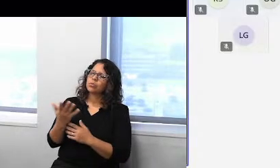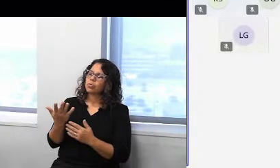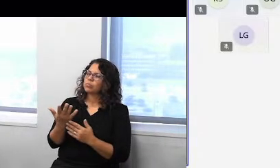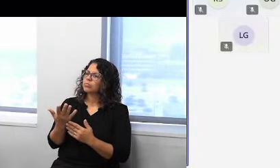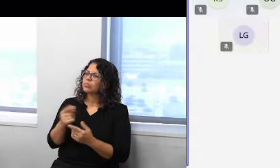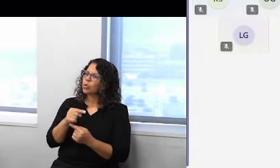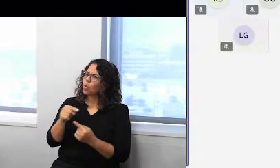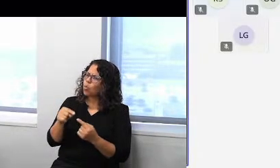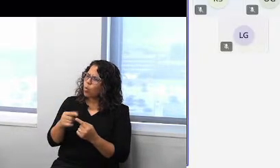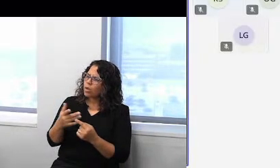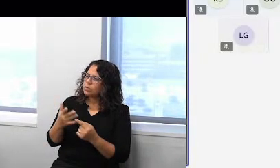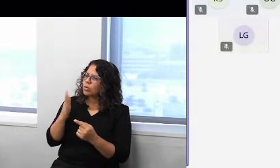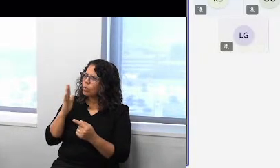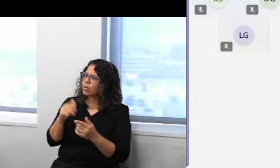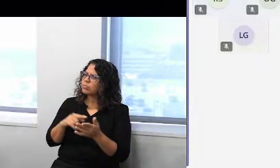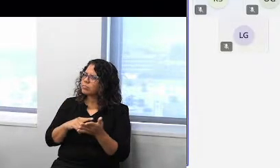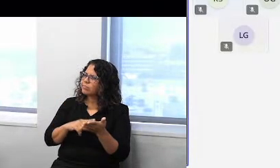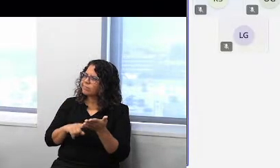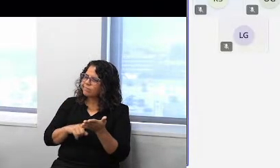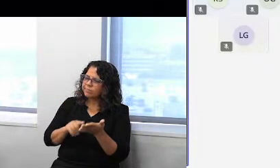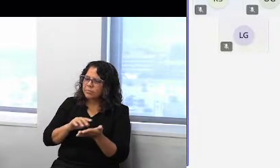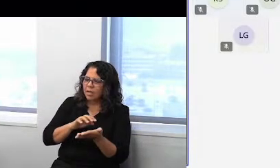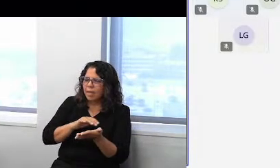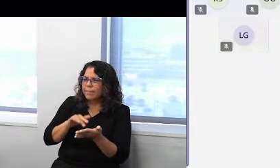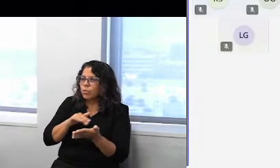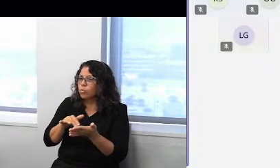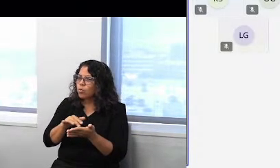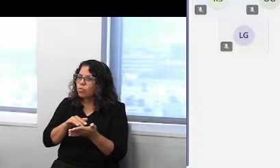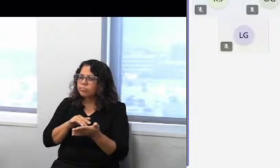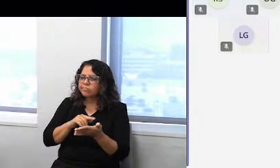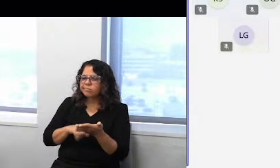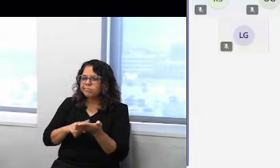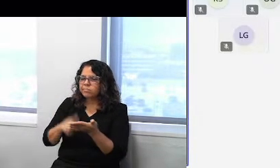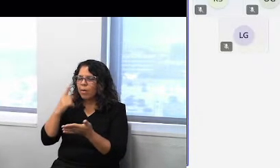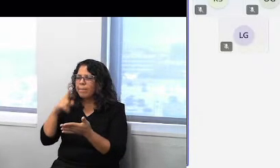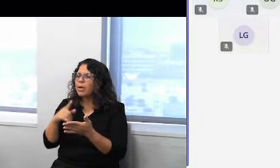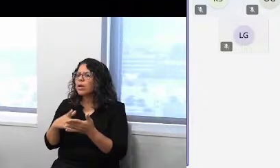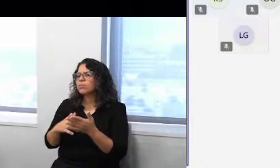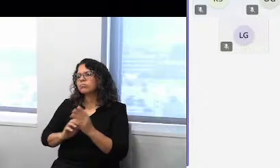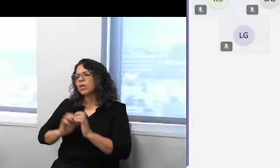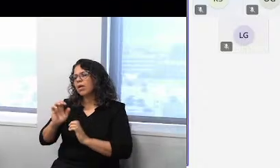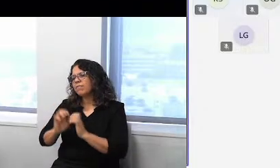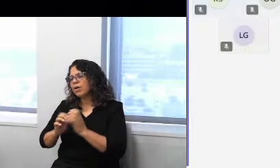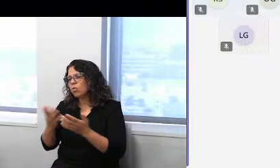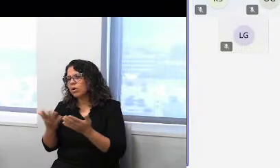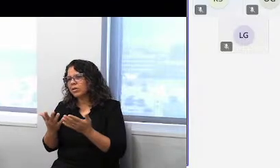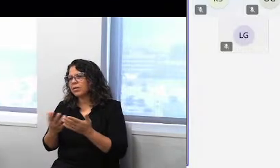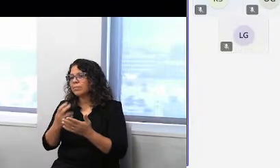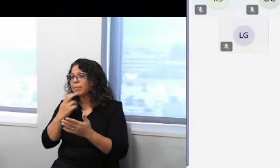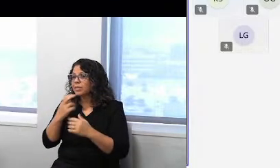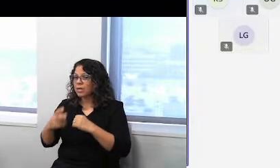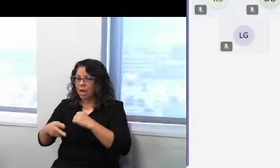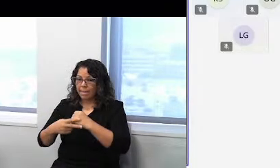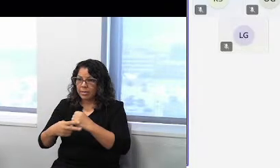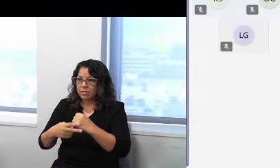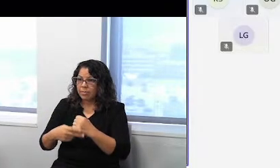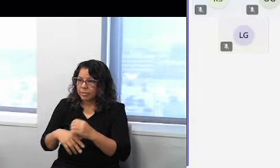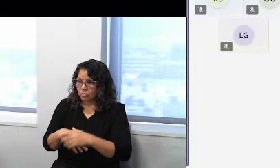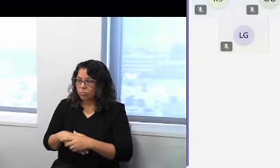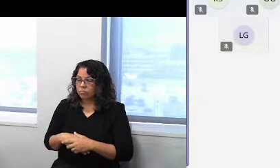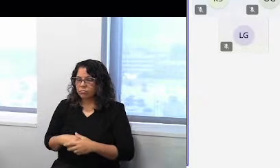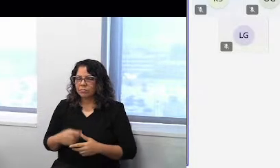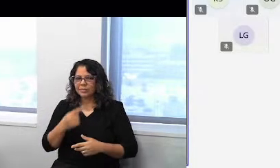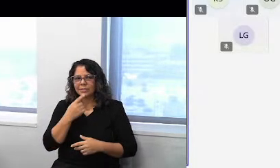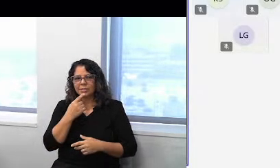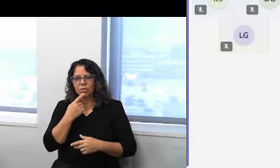battery storage. Do you recall that? Yeah, he was asking on the sequence. Yes, I recall that. And I heard you to say that you have an